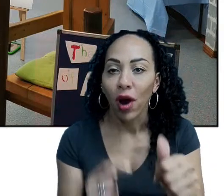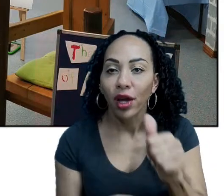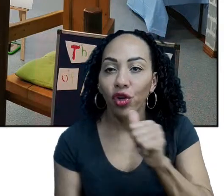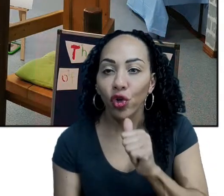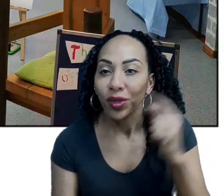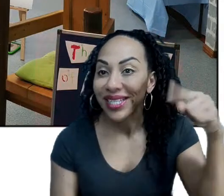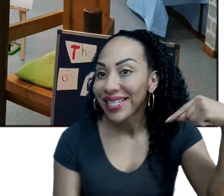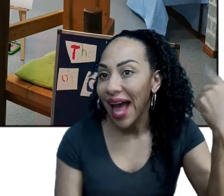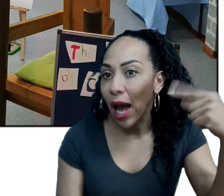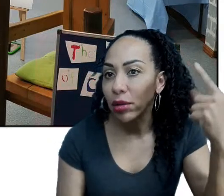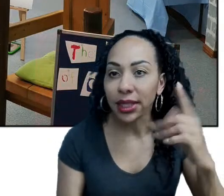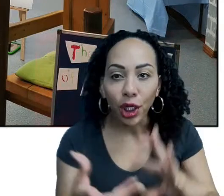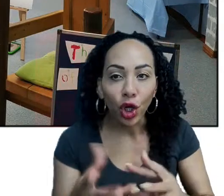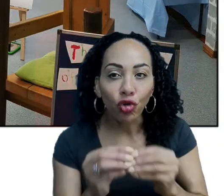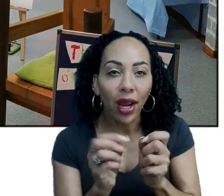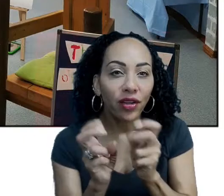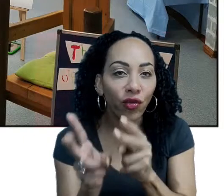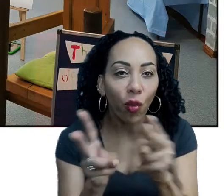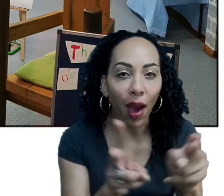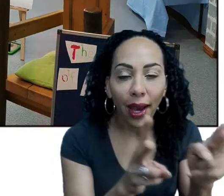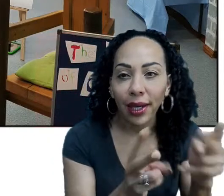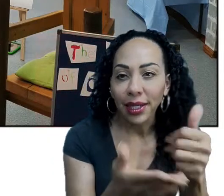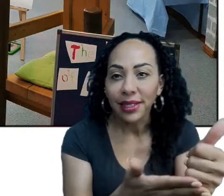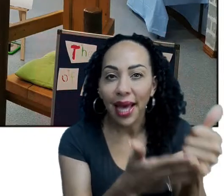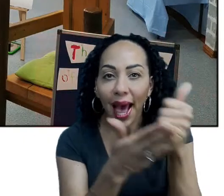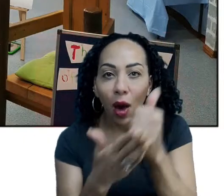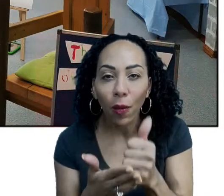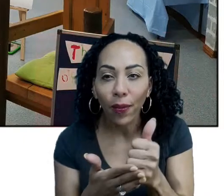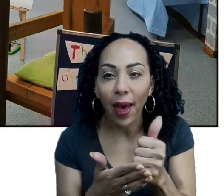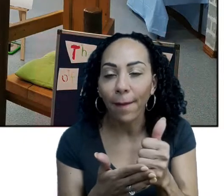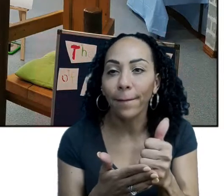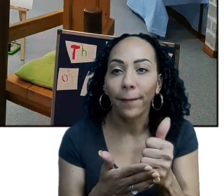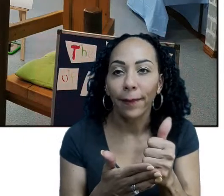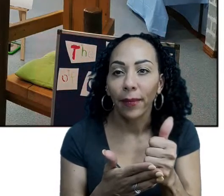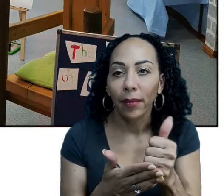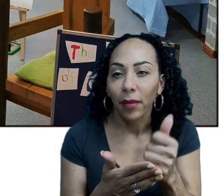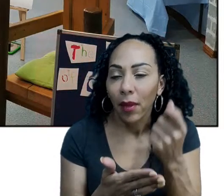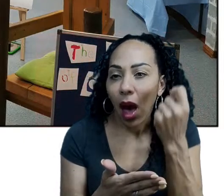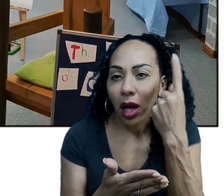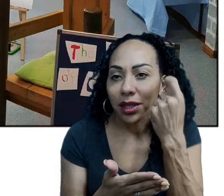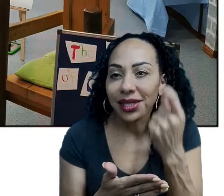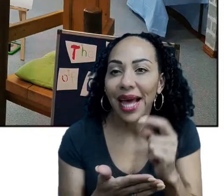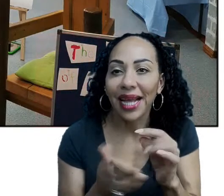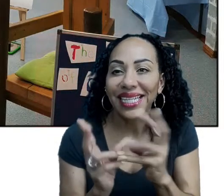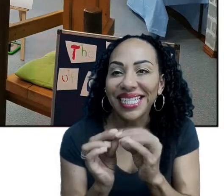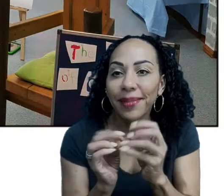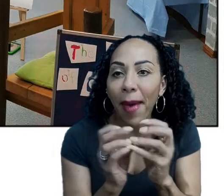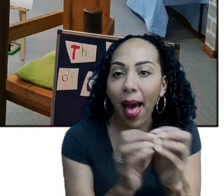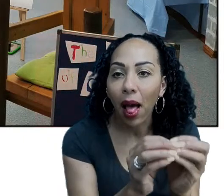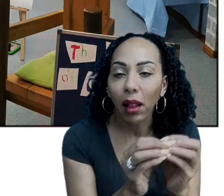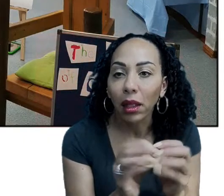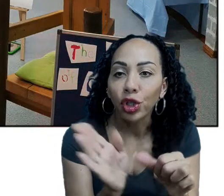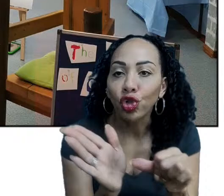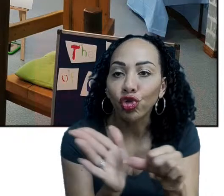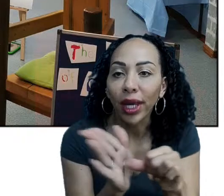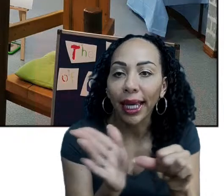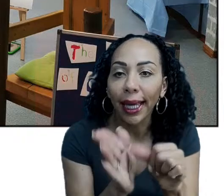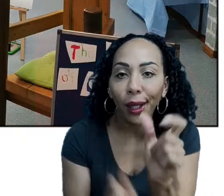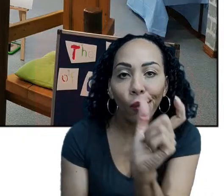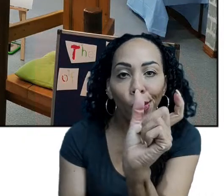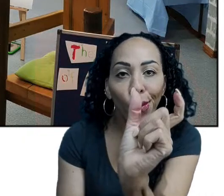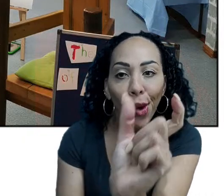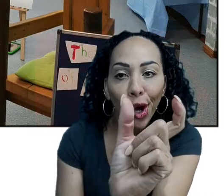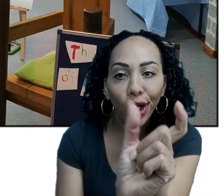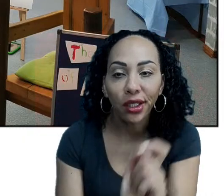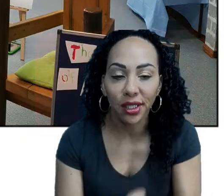them feel more comfortable and more able to tackle tricky words. And so we looked at the list,